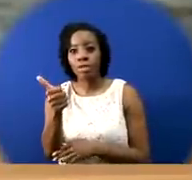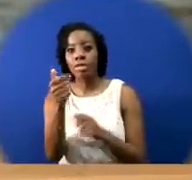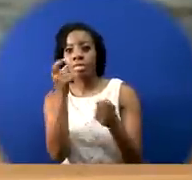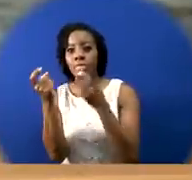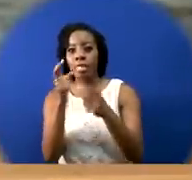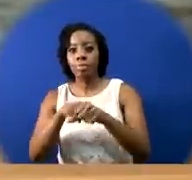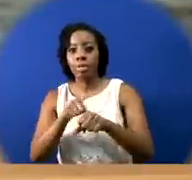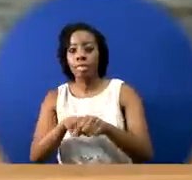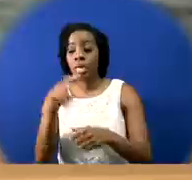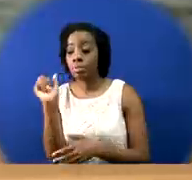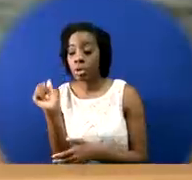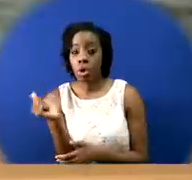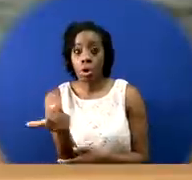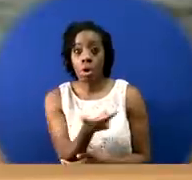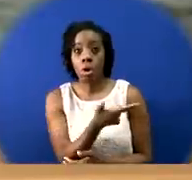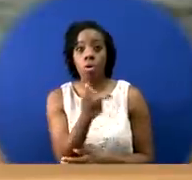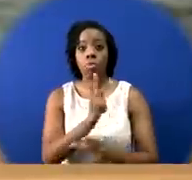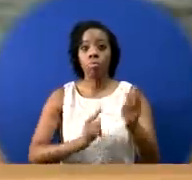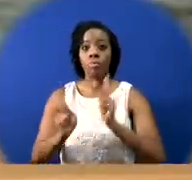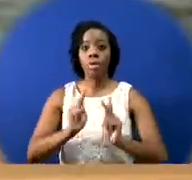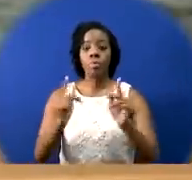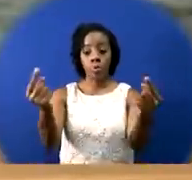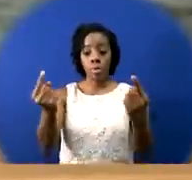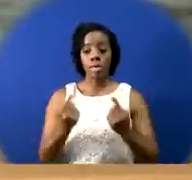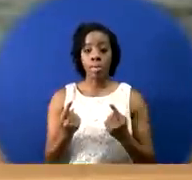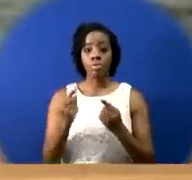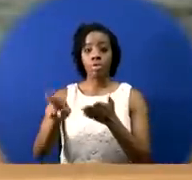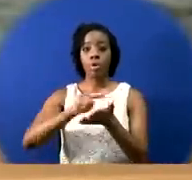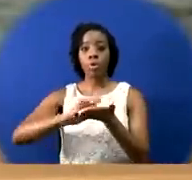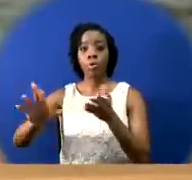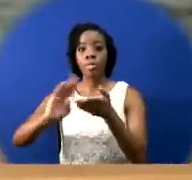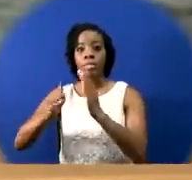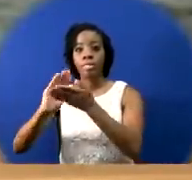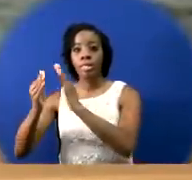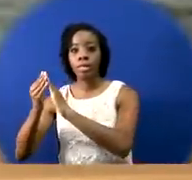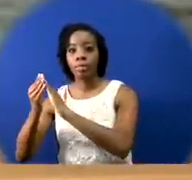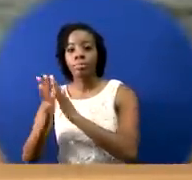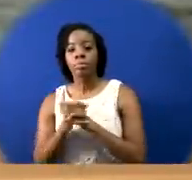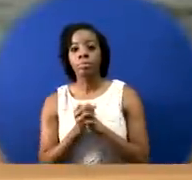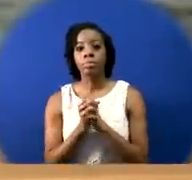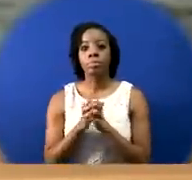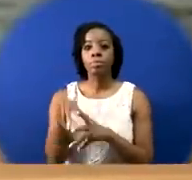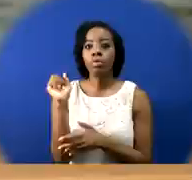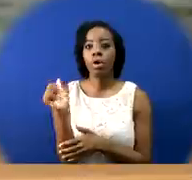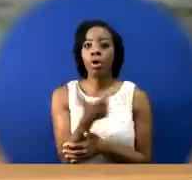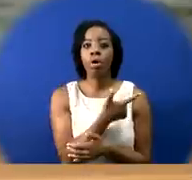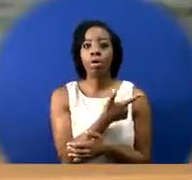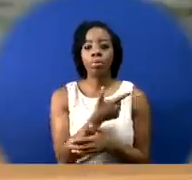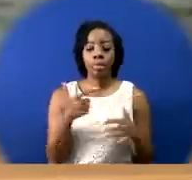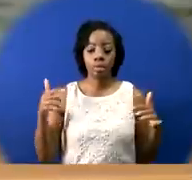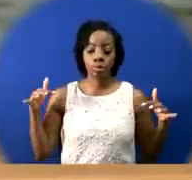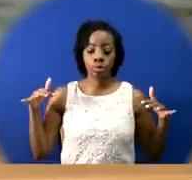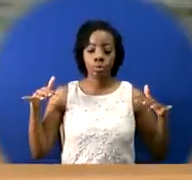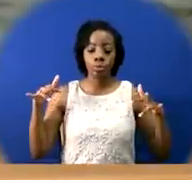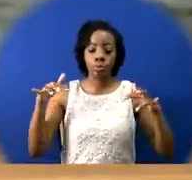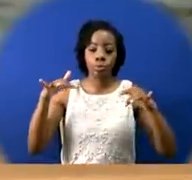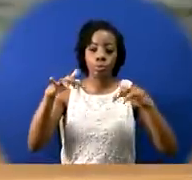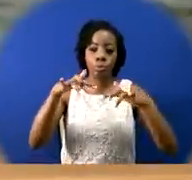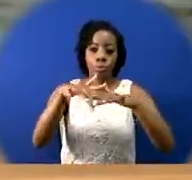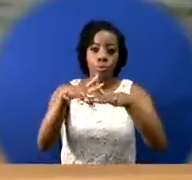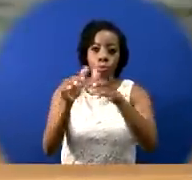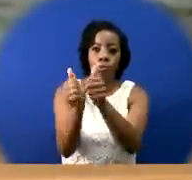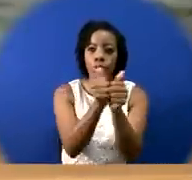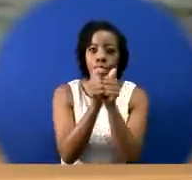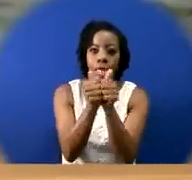of the pious pilgrims would make their way to the holy city of Jerusalem. All of them would cram into the city so they